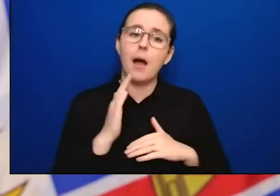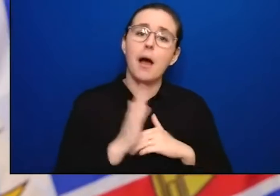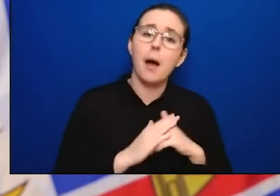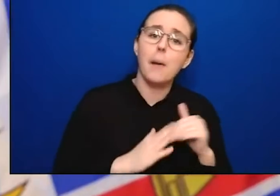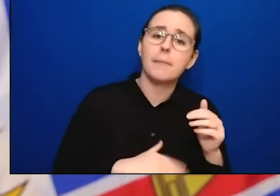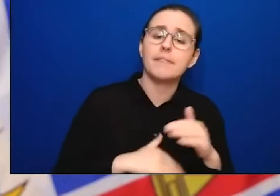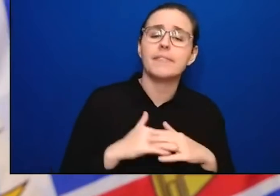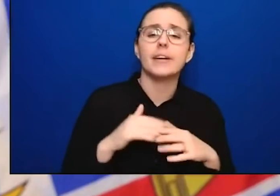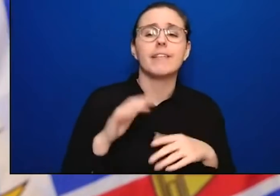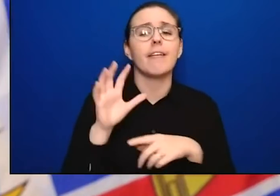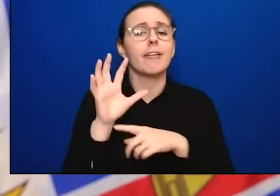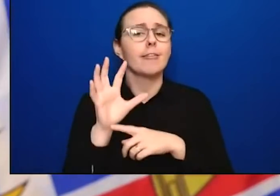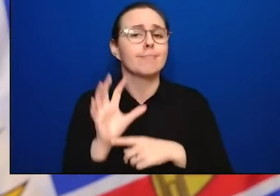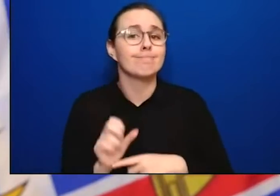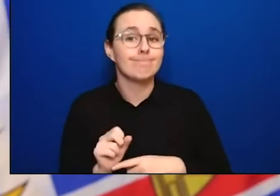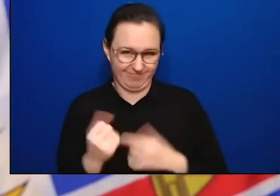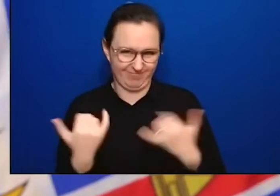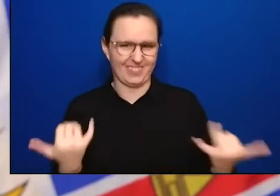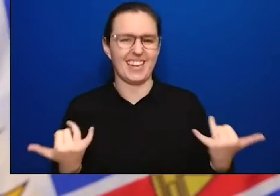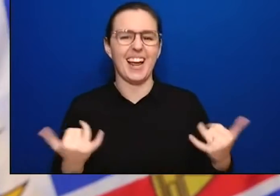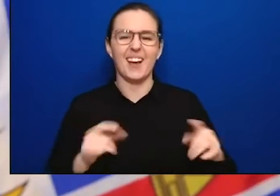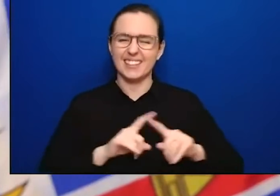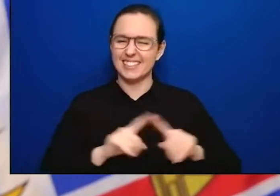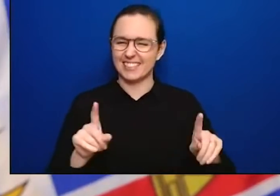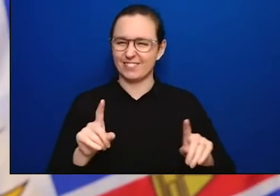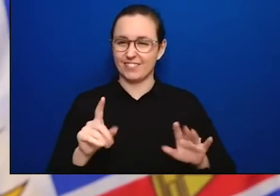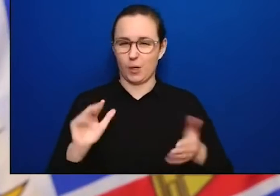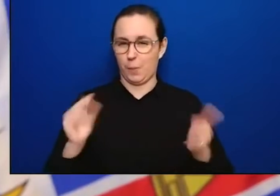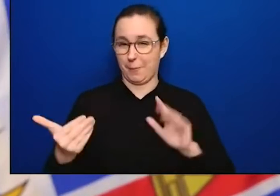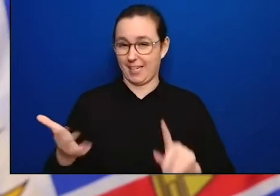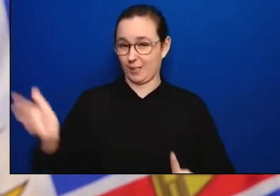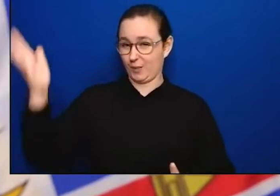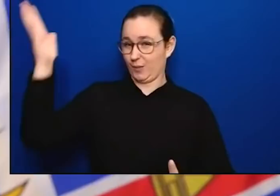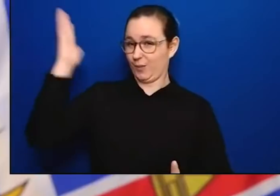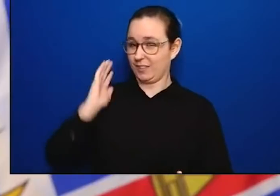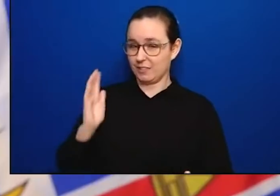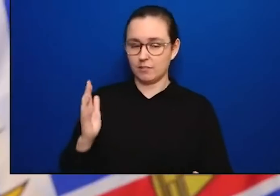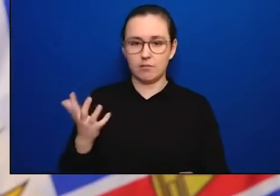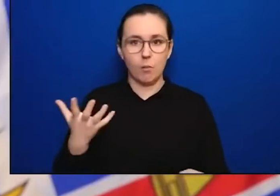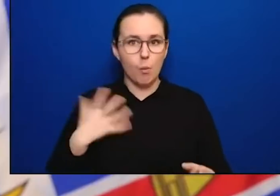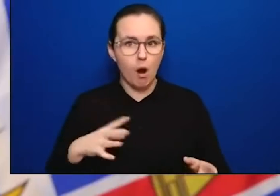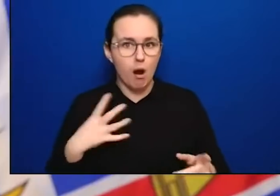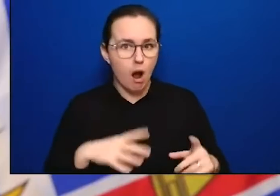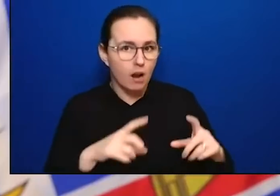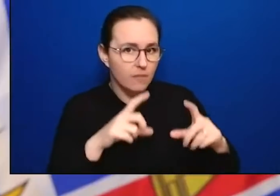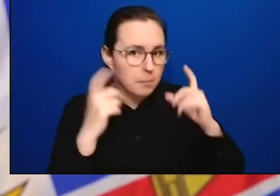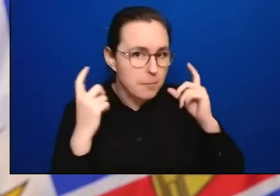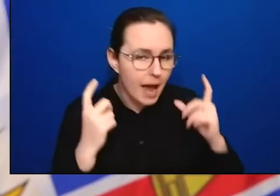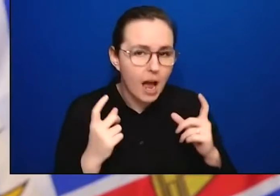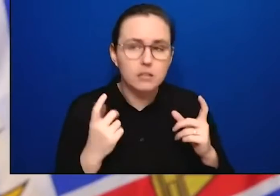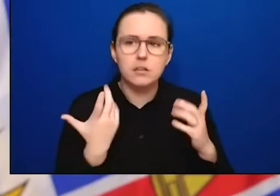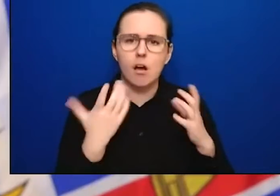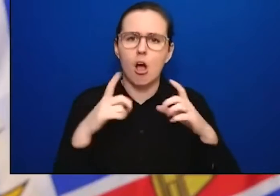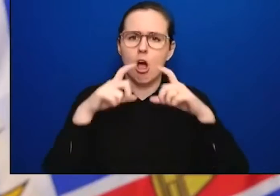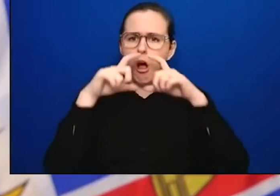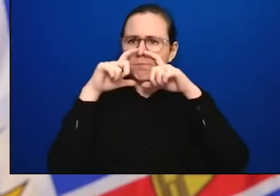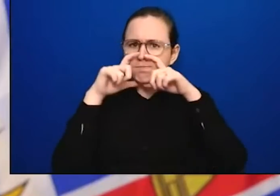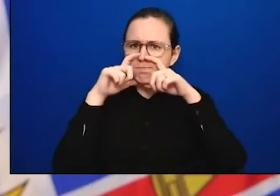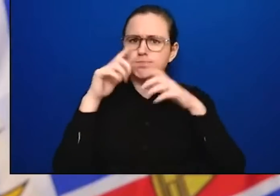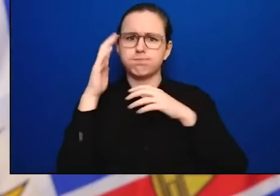The comfort level, I think, in all of us in wearing masks and where we need to wear them and what type of masks and what things work